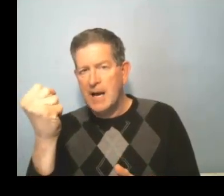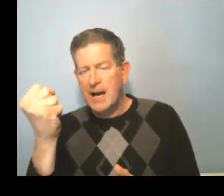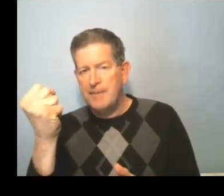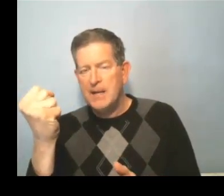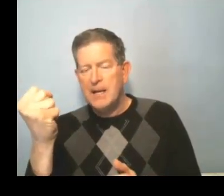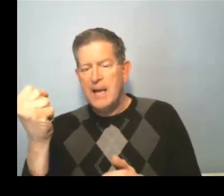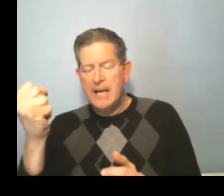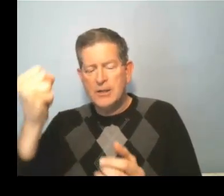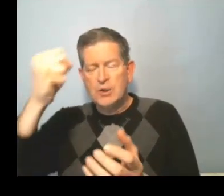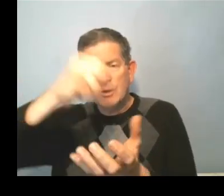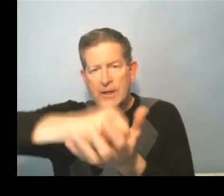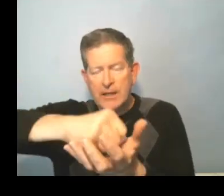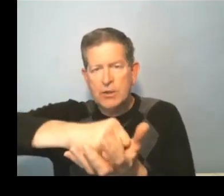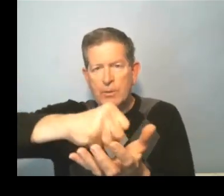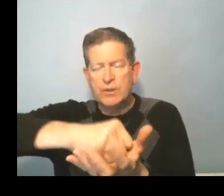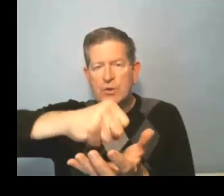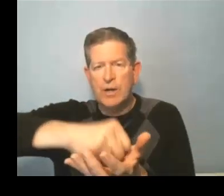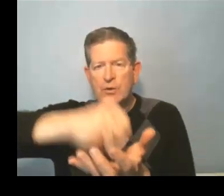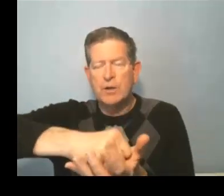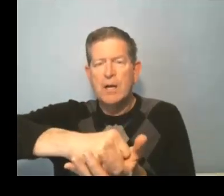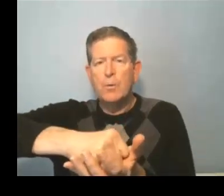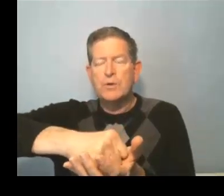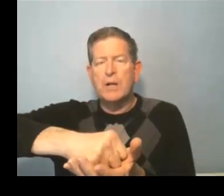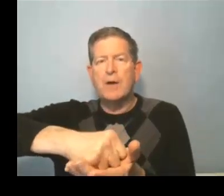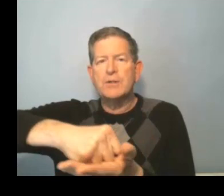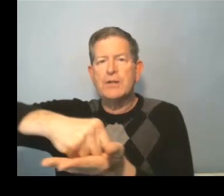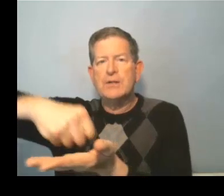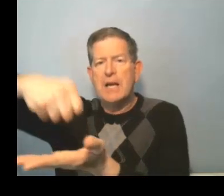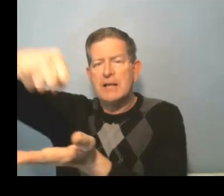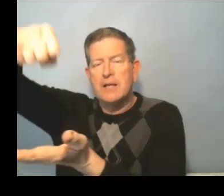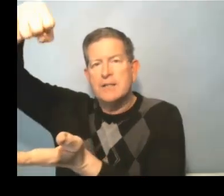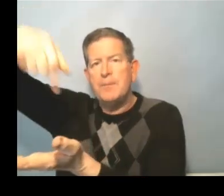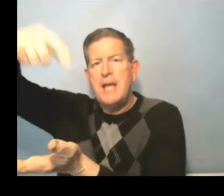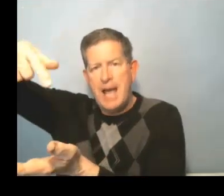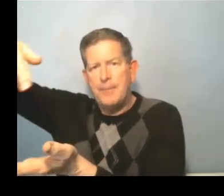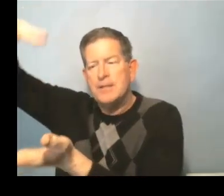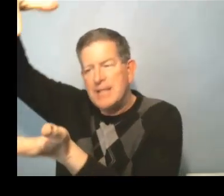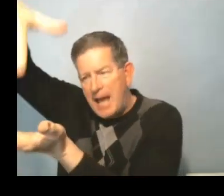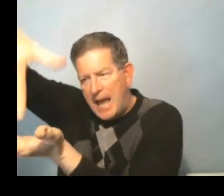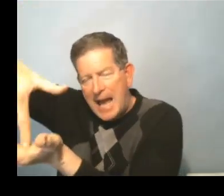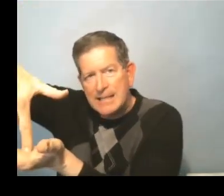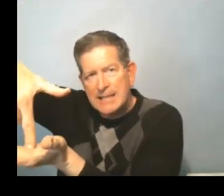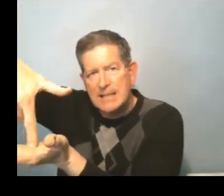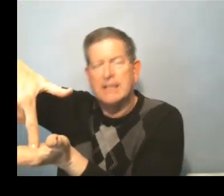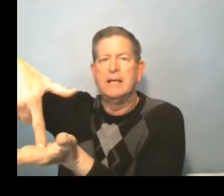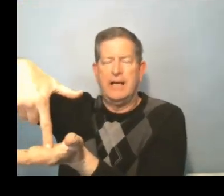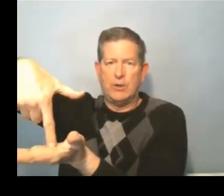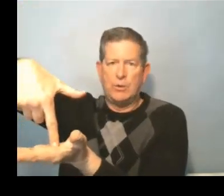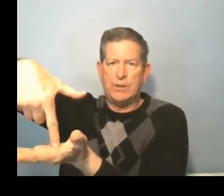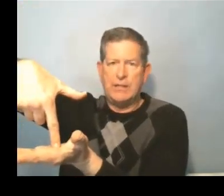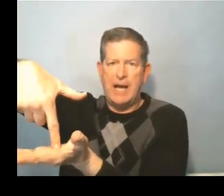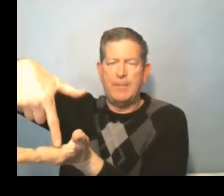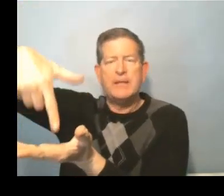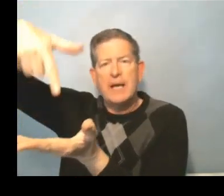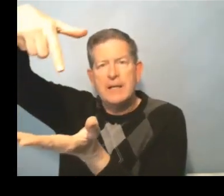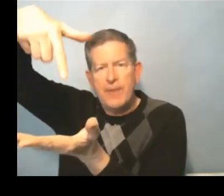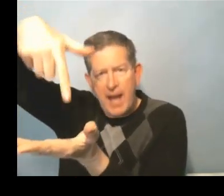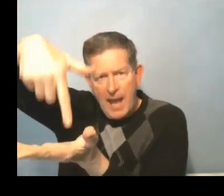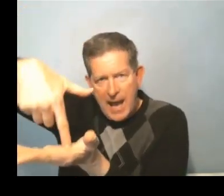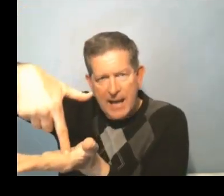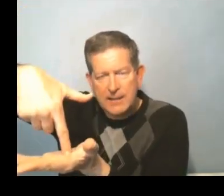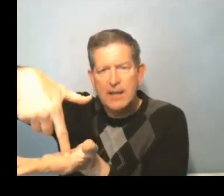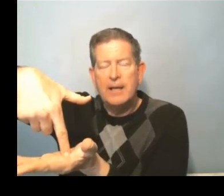expressing time and insert it into a structure which allows us to say that something happens at a certain time. And this